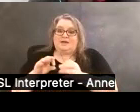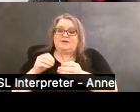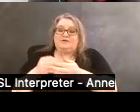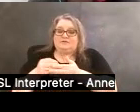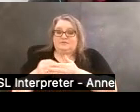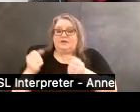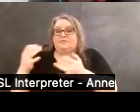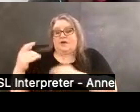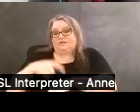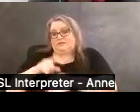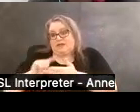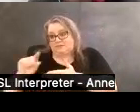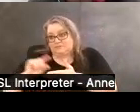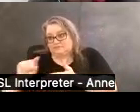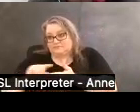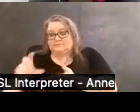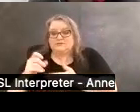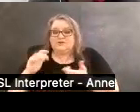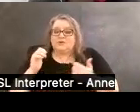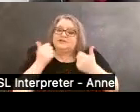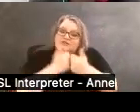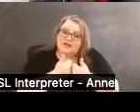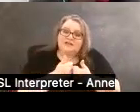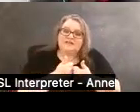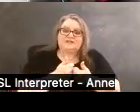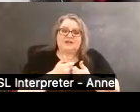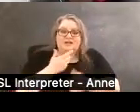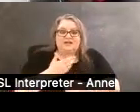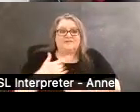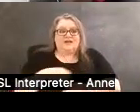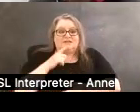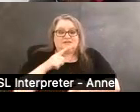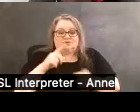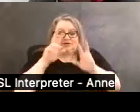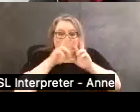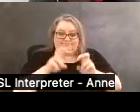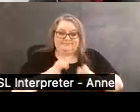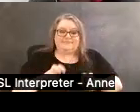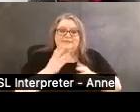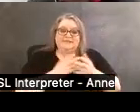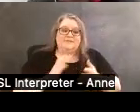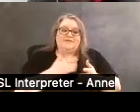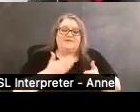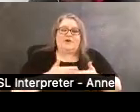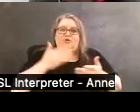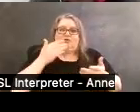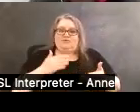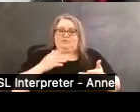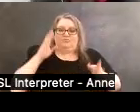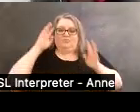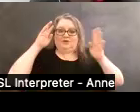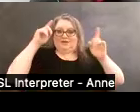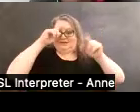again, it's really challenging and inviting us to interrogate some of our preconceived notions and